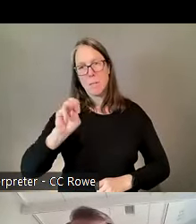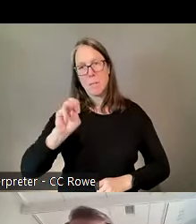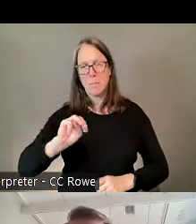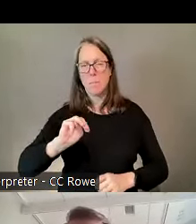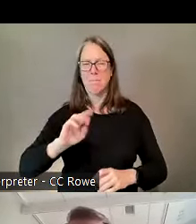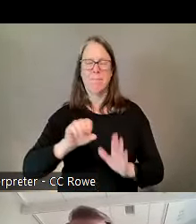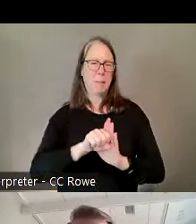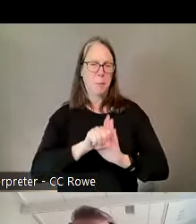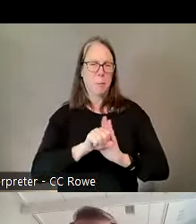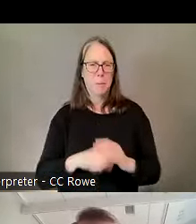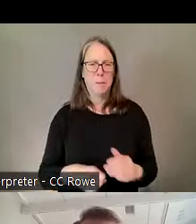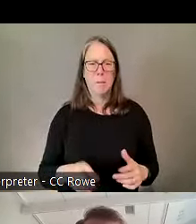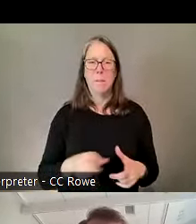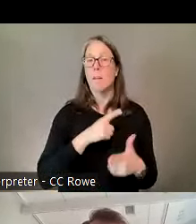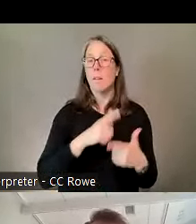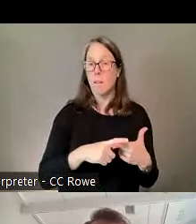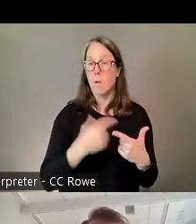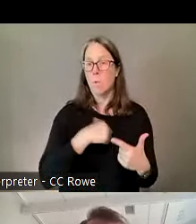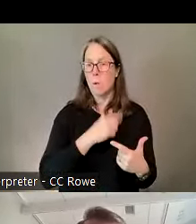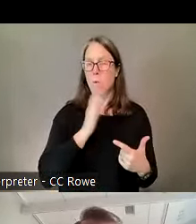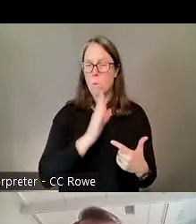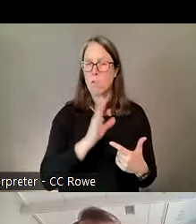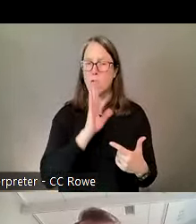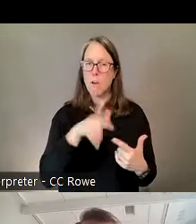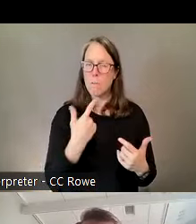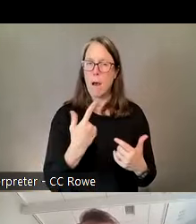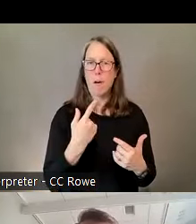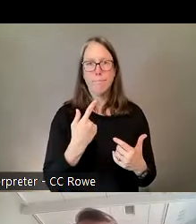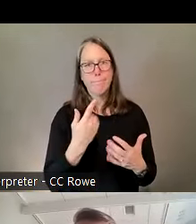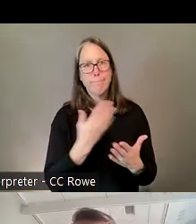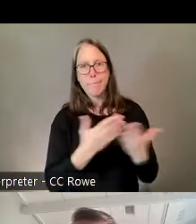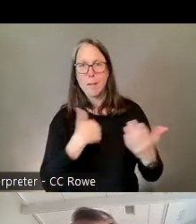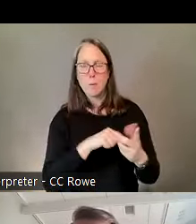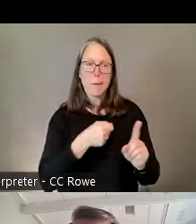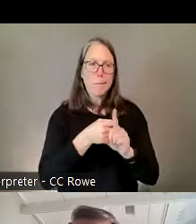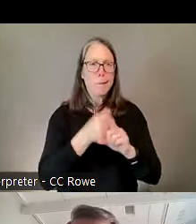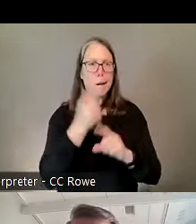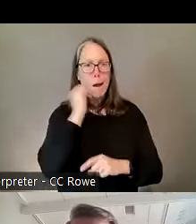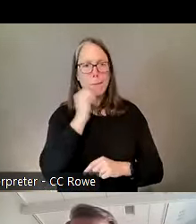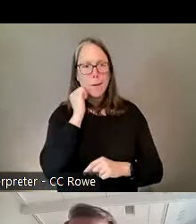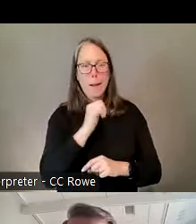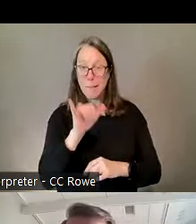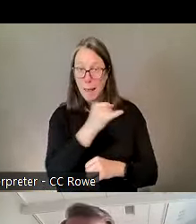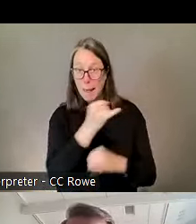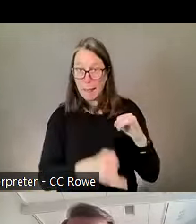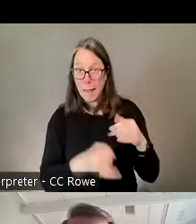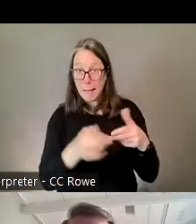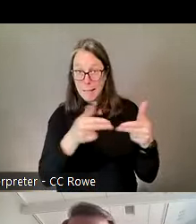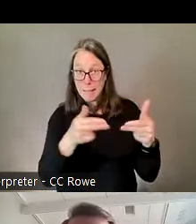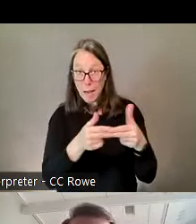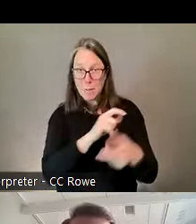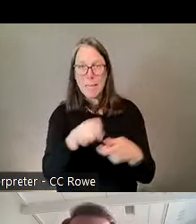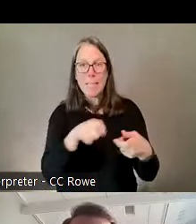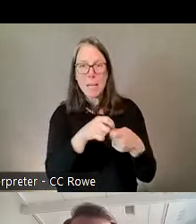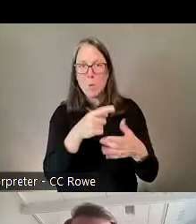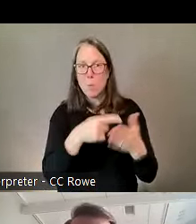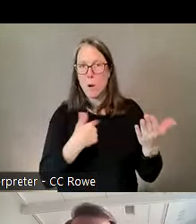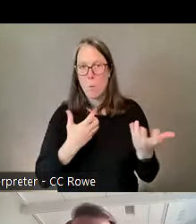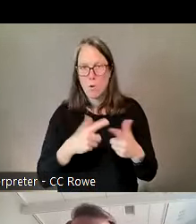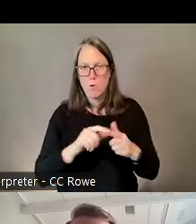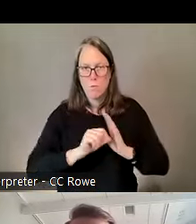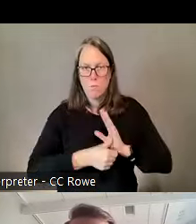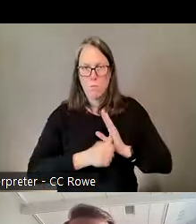practical things that we deal with on a day-to-day. I think it's, that last slide was exactly what I was going to try to highlight, and sort of the